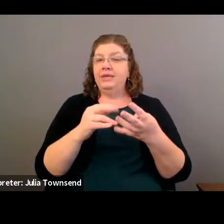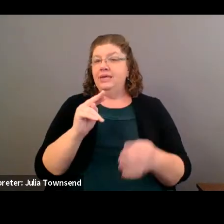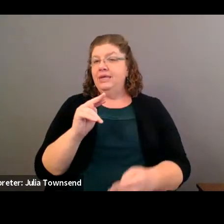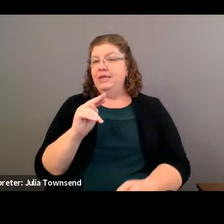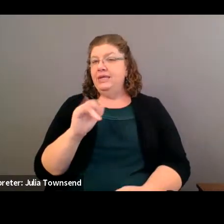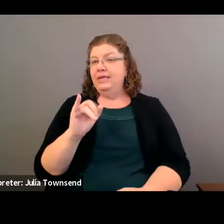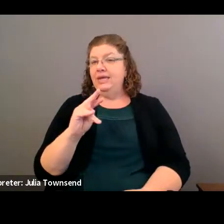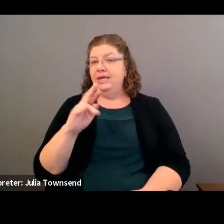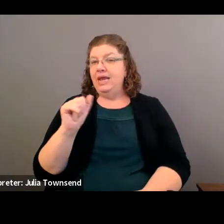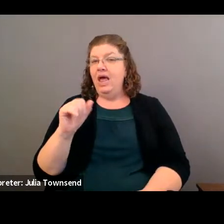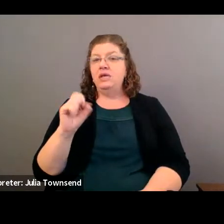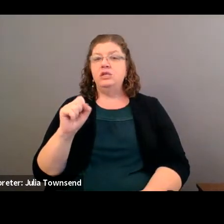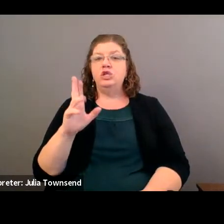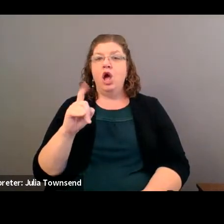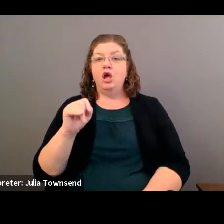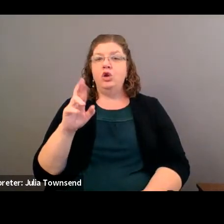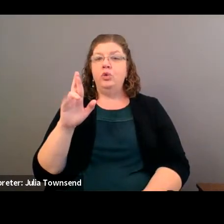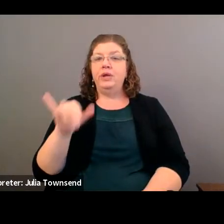Daughtery.